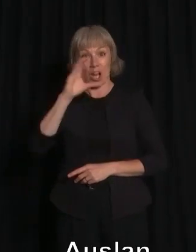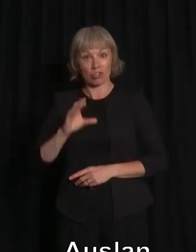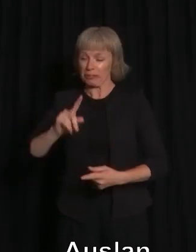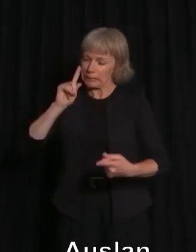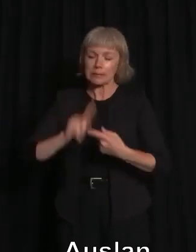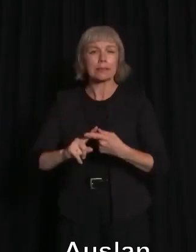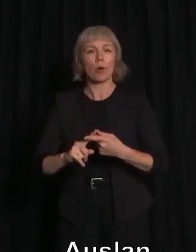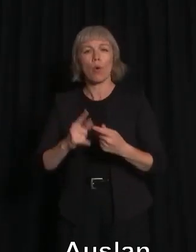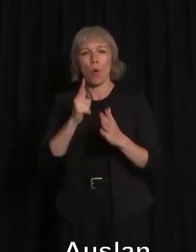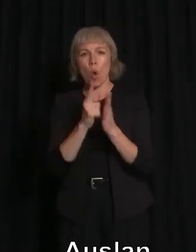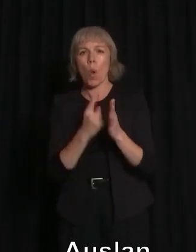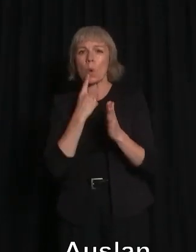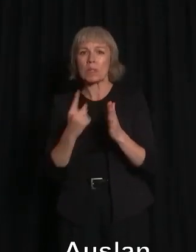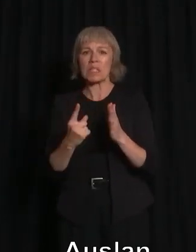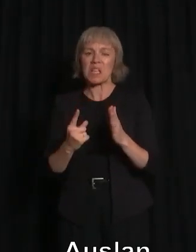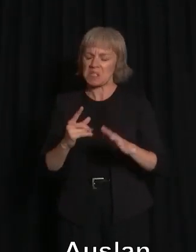the law of the land.